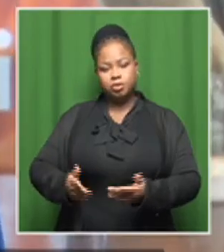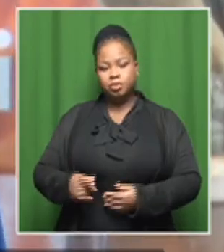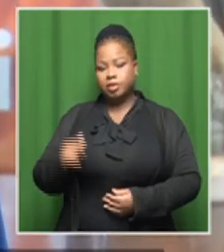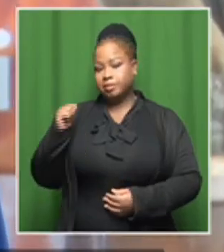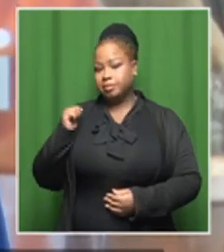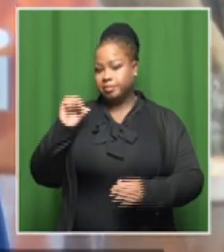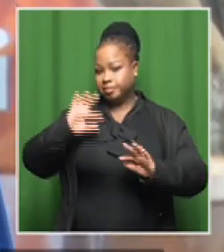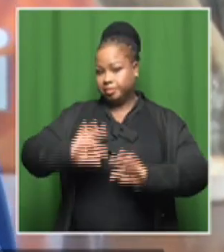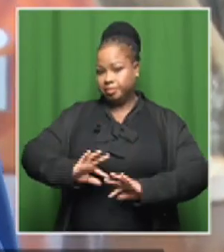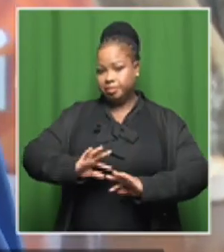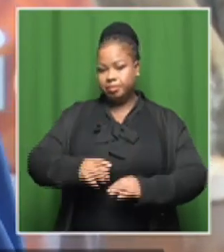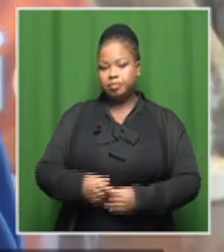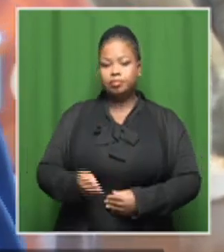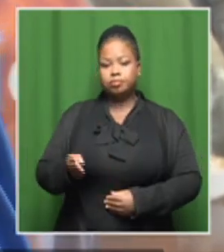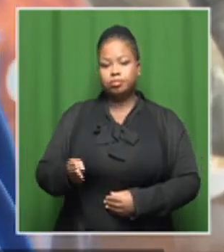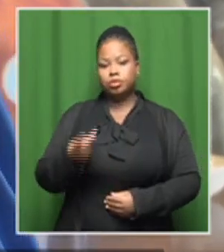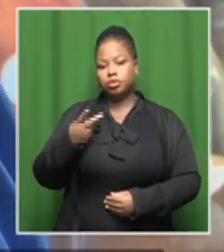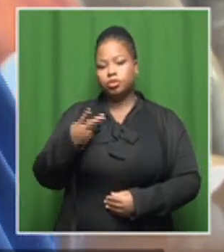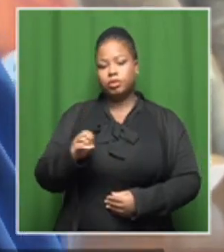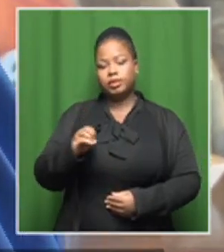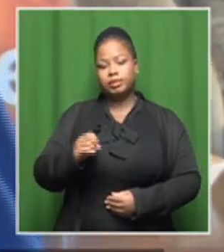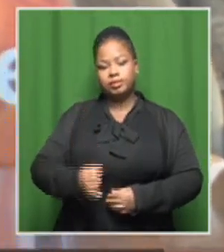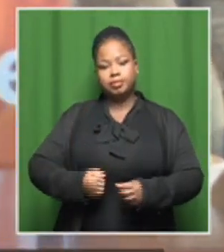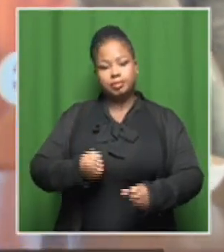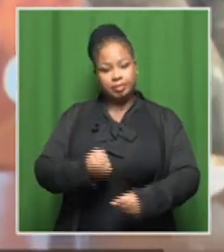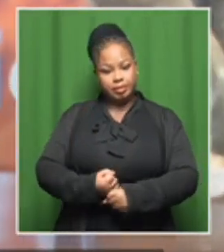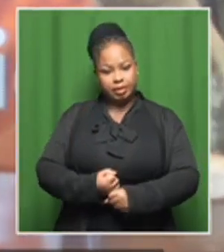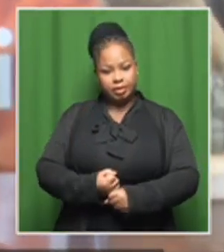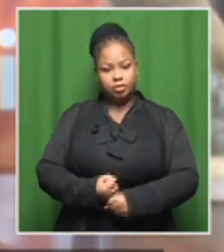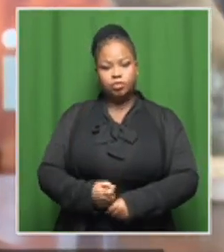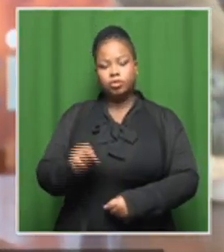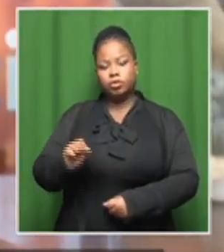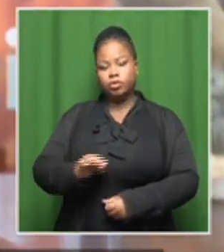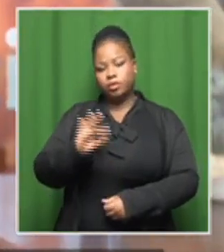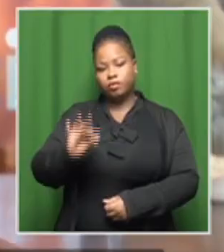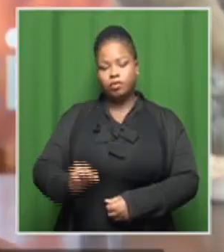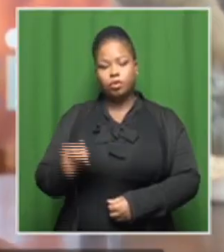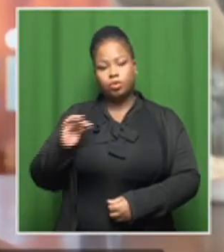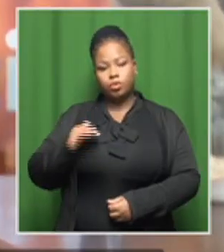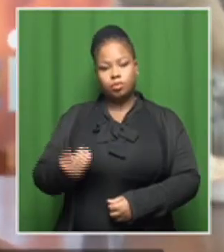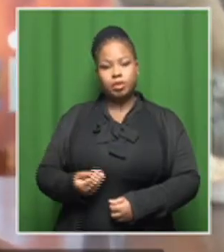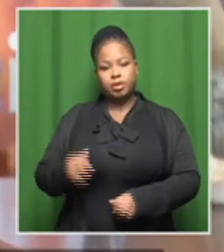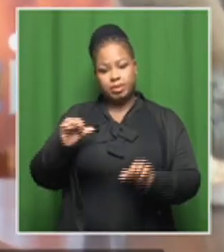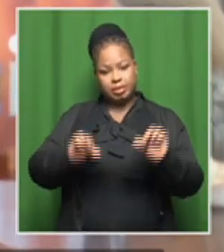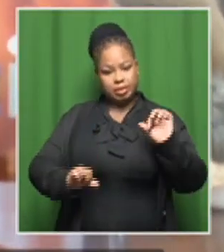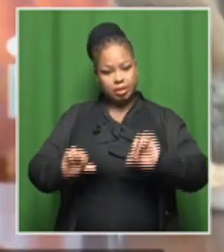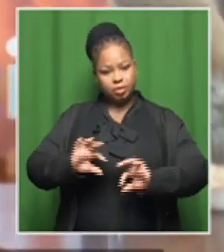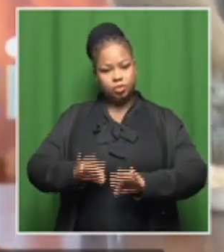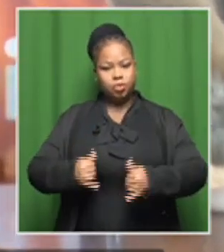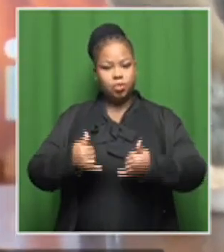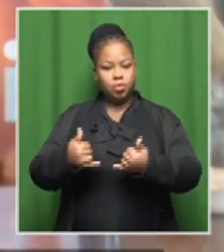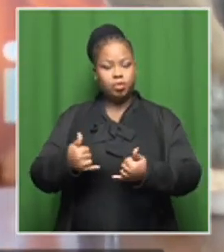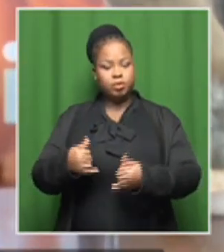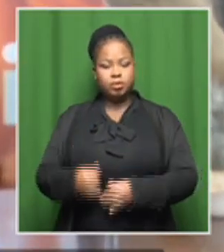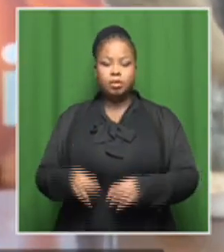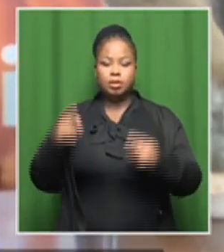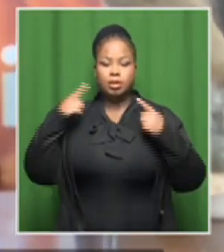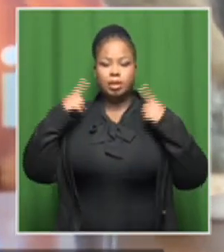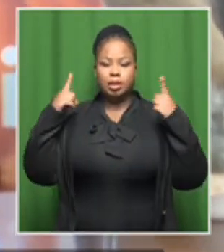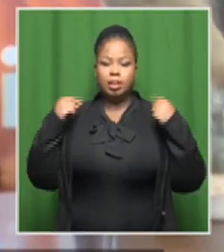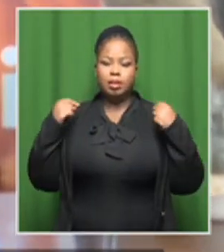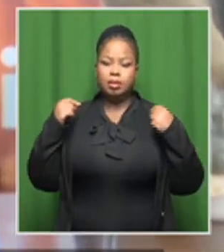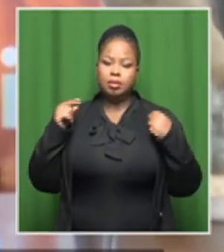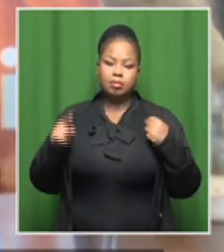here, of course, for the 20th anniversary of the South African Women in Science Awards. And that gala dinner